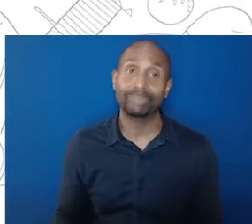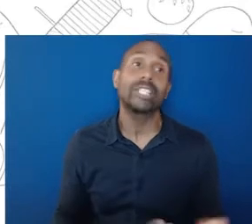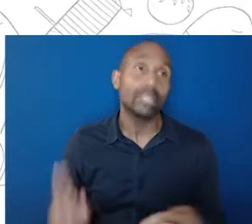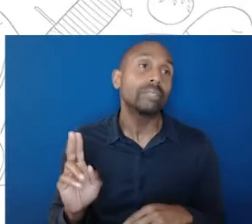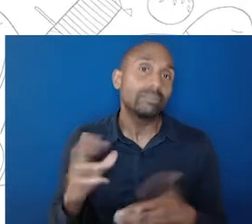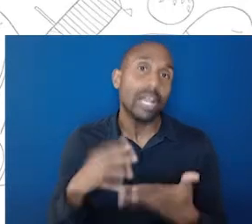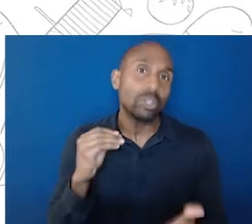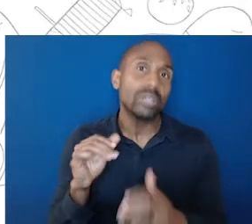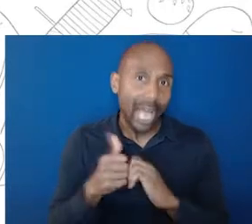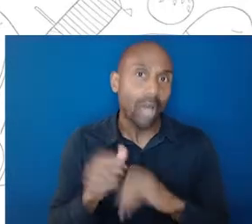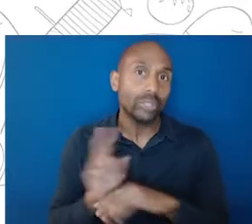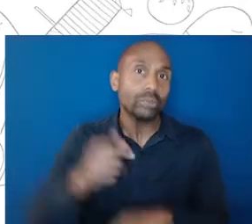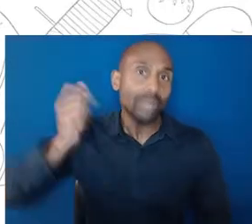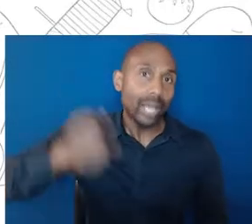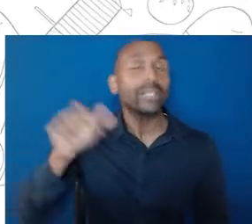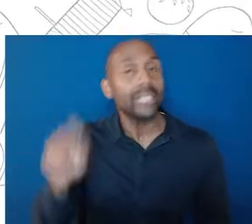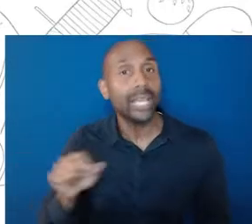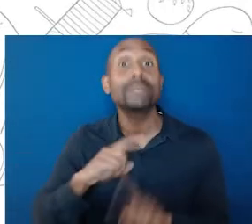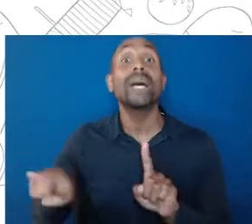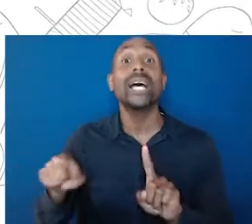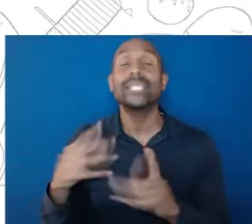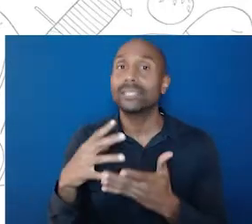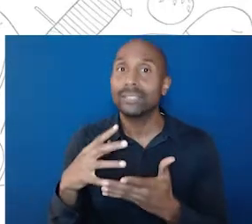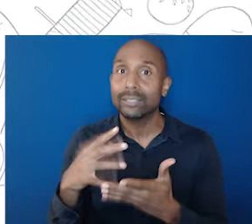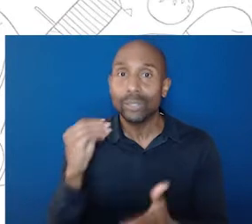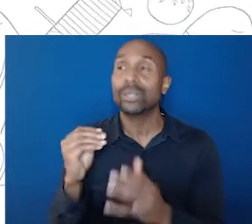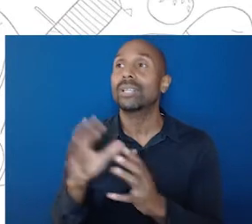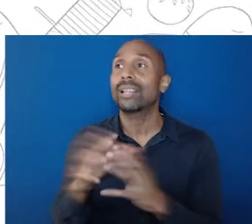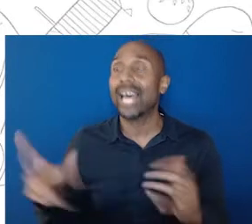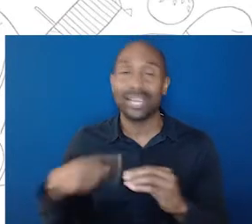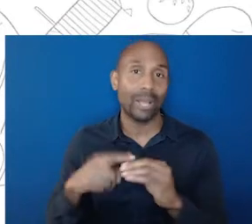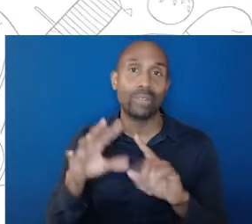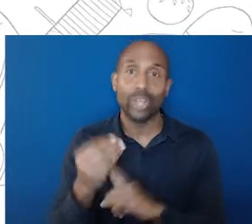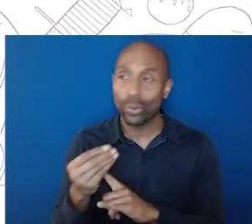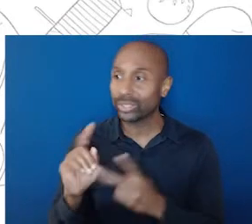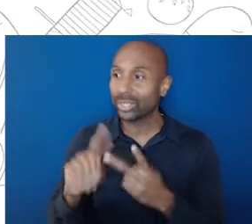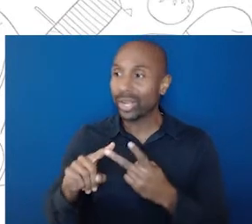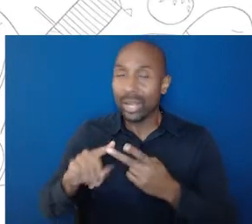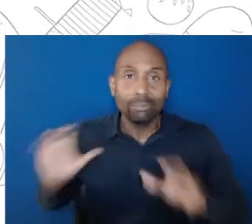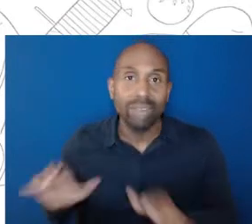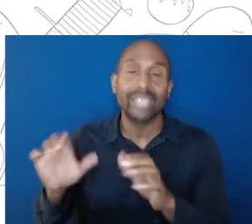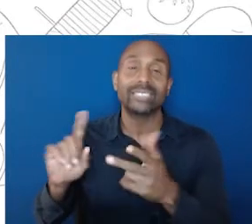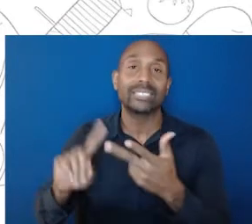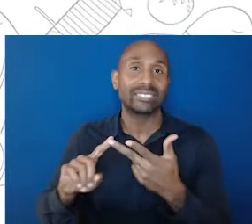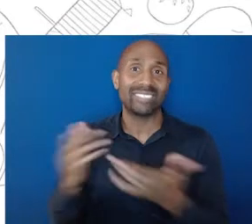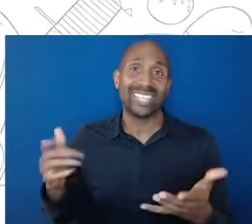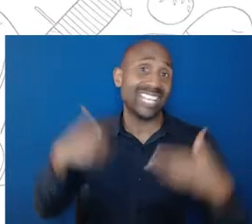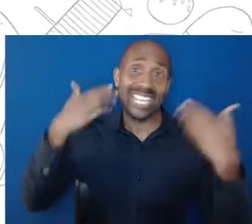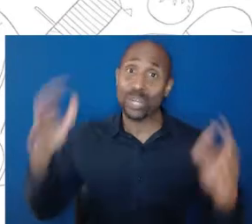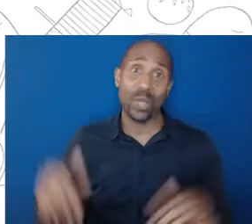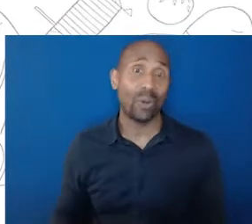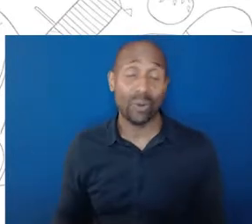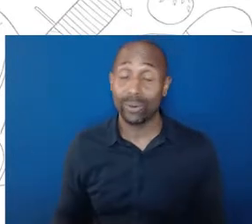to use a hammer. There was a lot I learned about the culture and the practice that I had no ideas about.